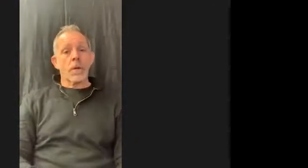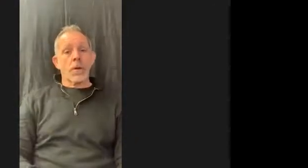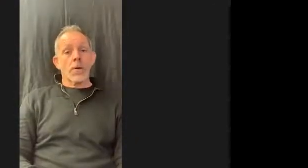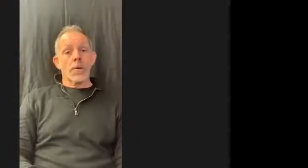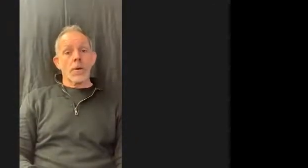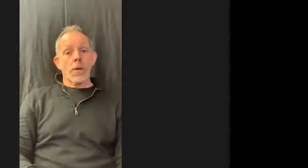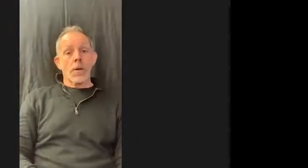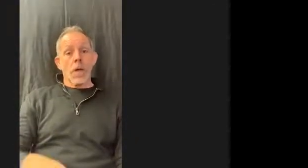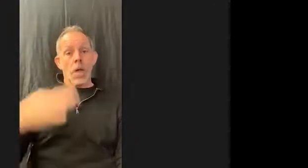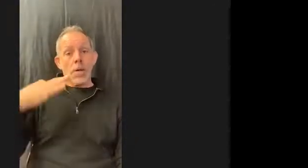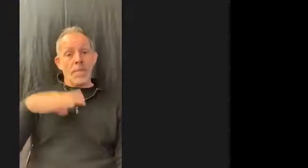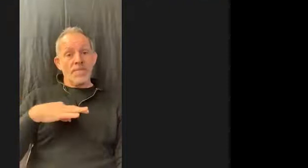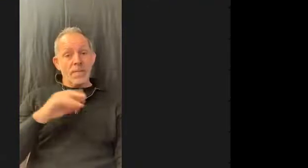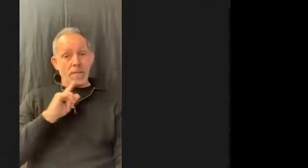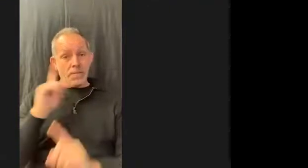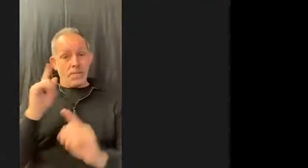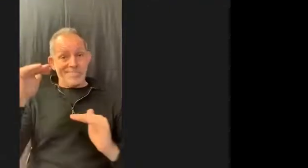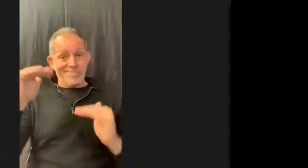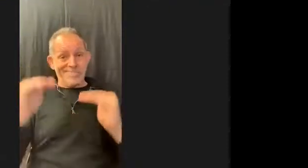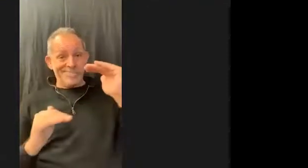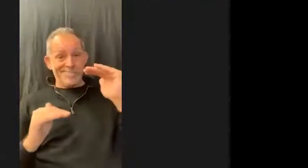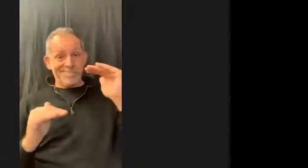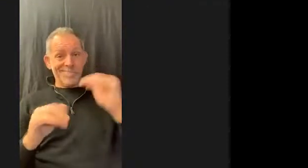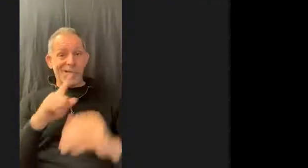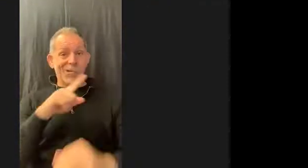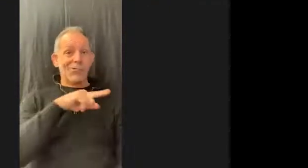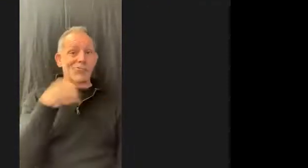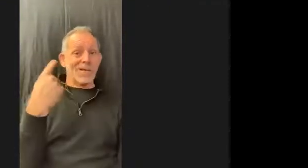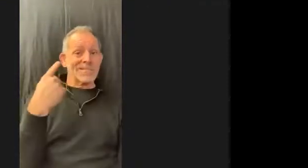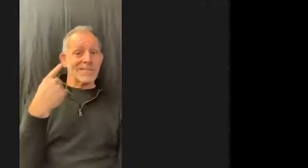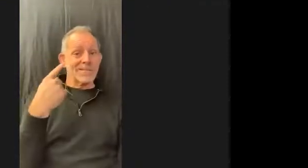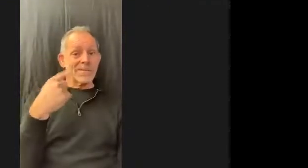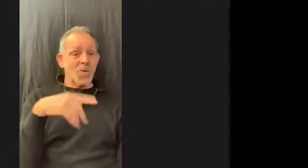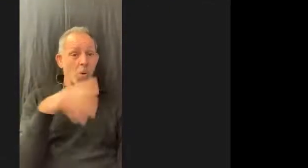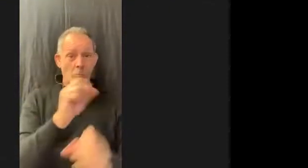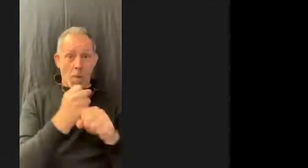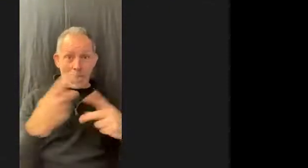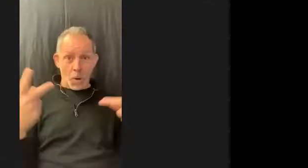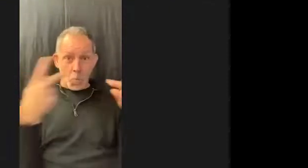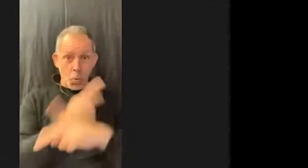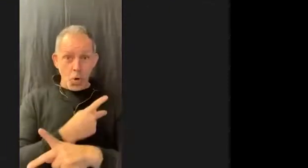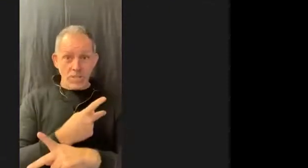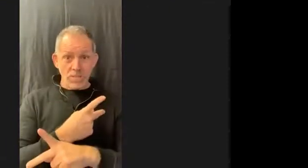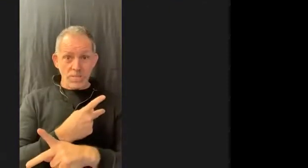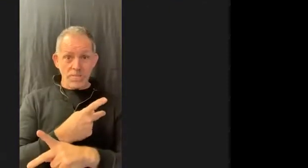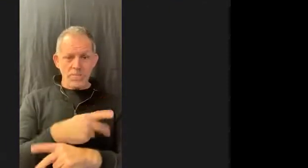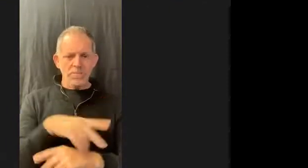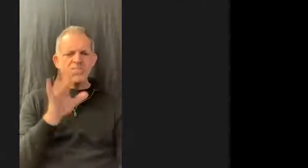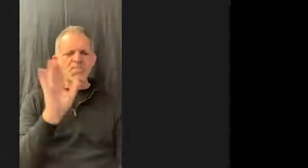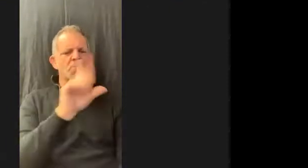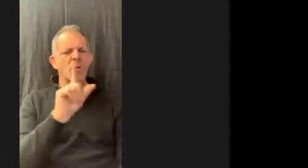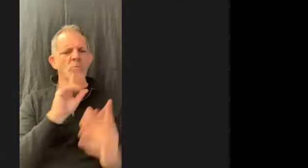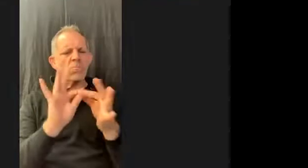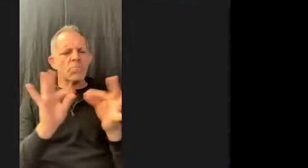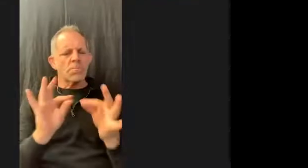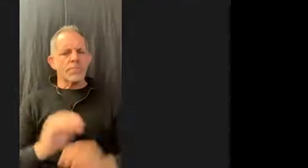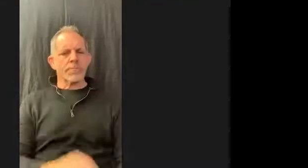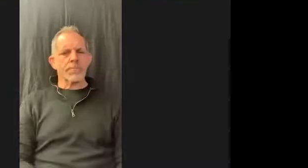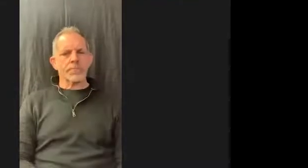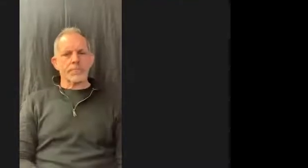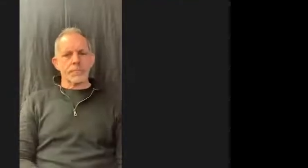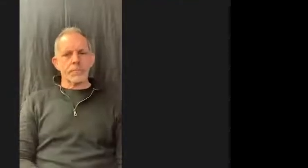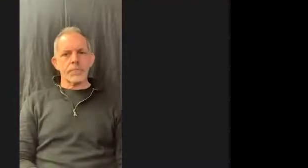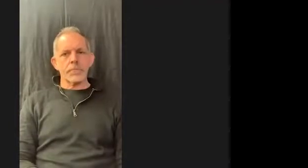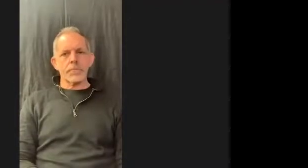Doctor? Oh, I think, in terms of the medical and public health